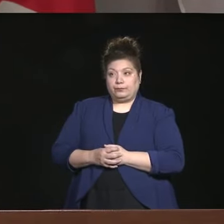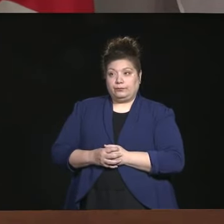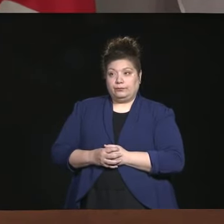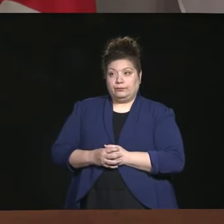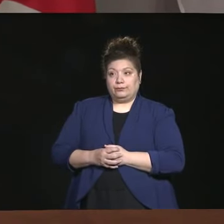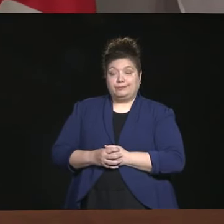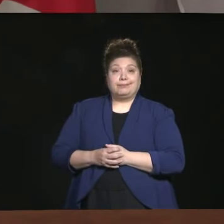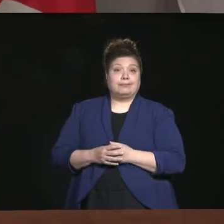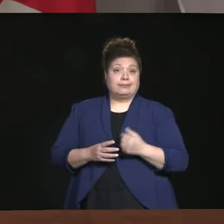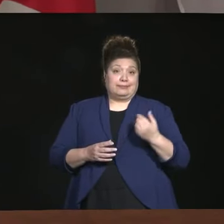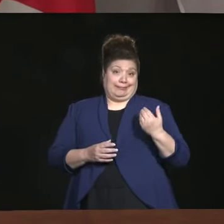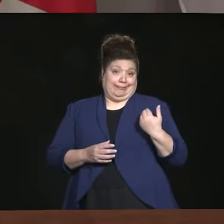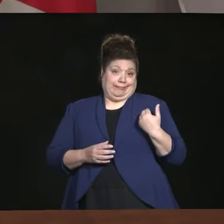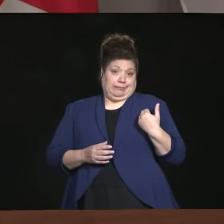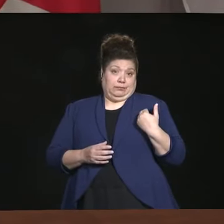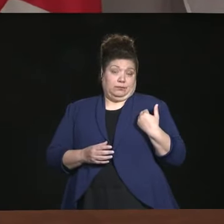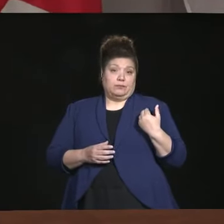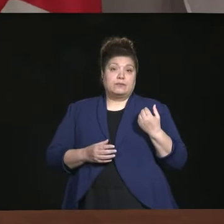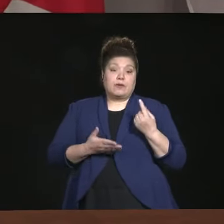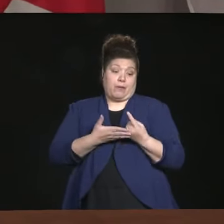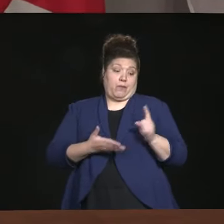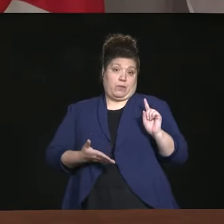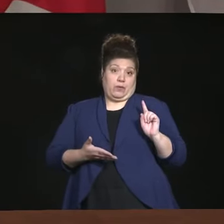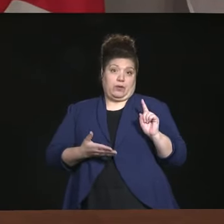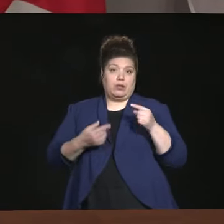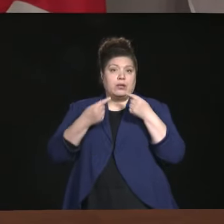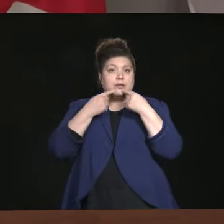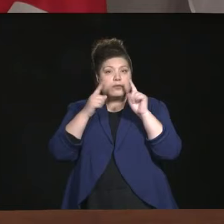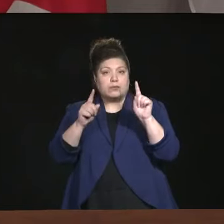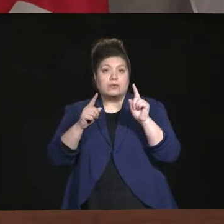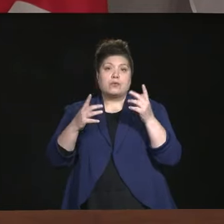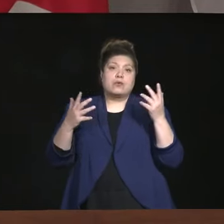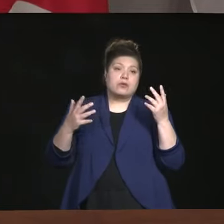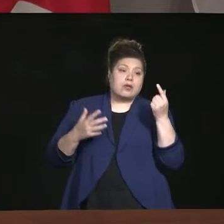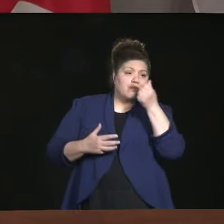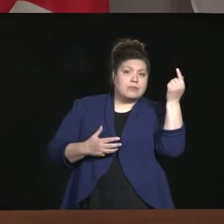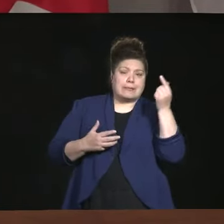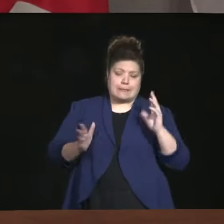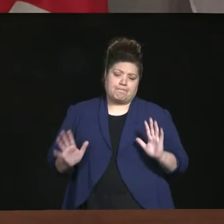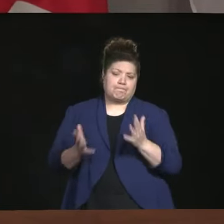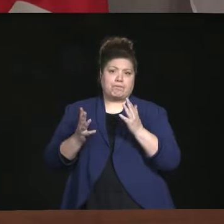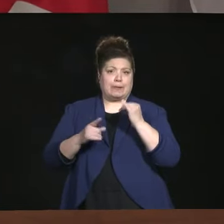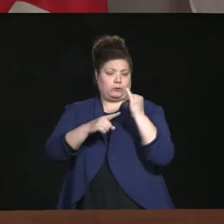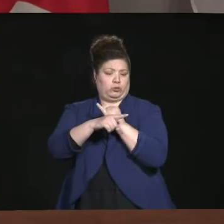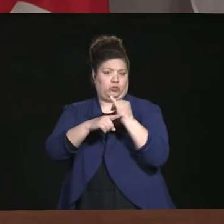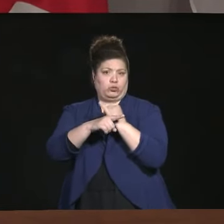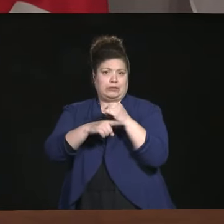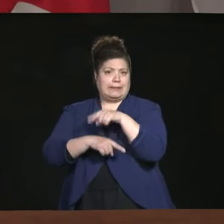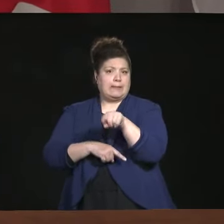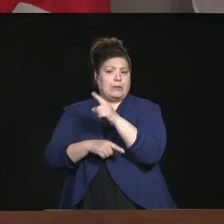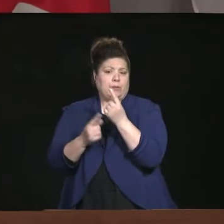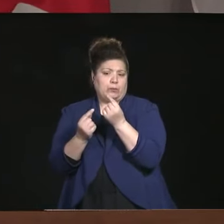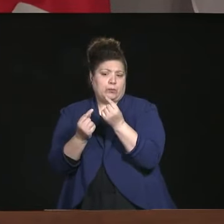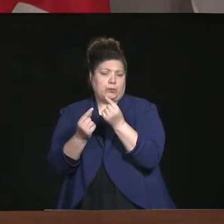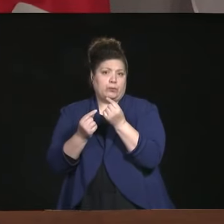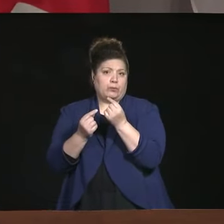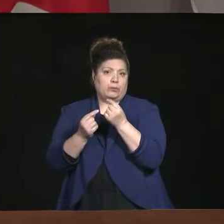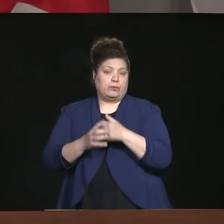government announced Canada's plan to mobilize industry to fight COVID-19. Ce plan a comme but de fournir de